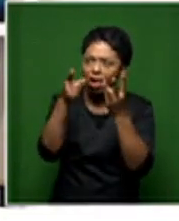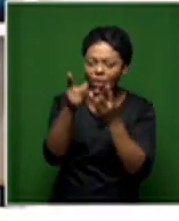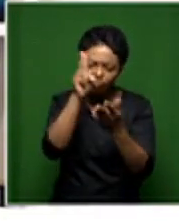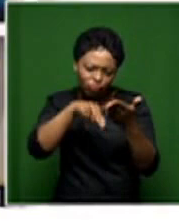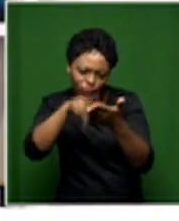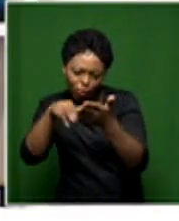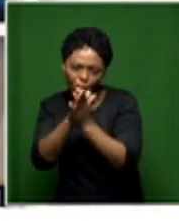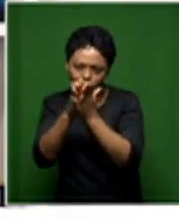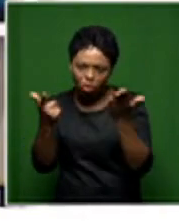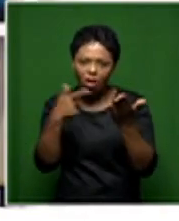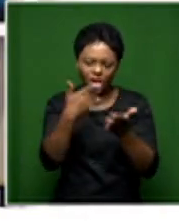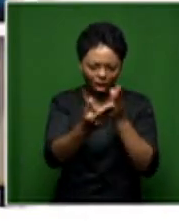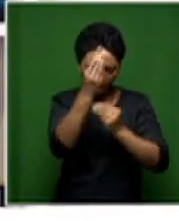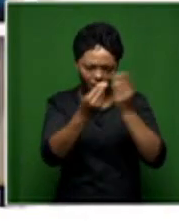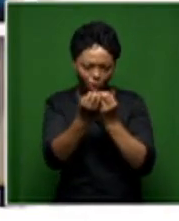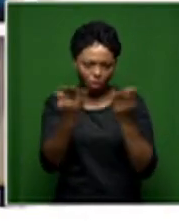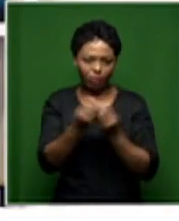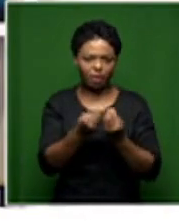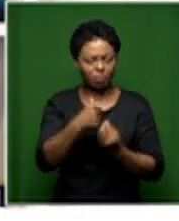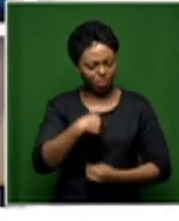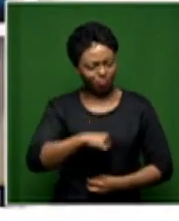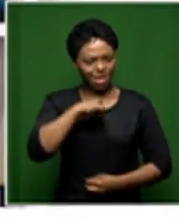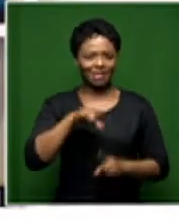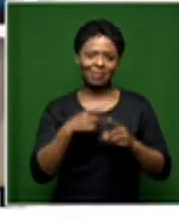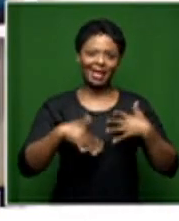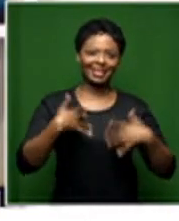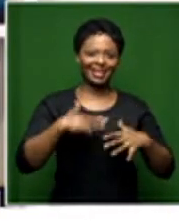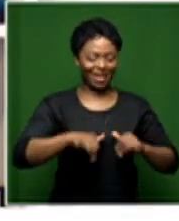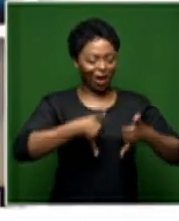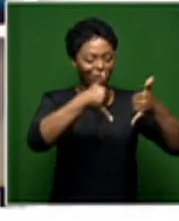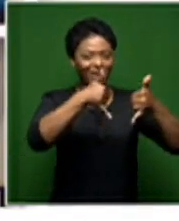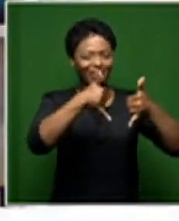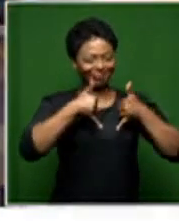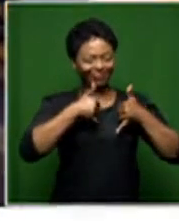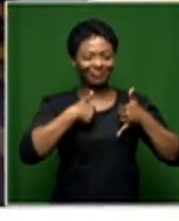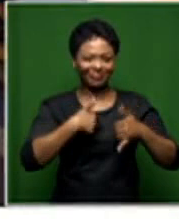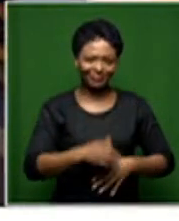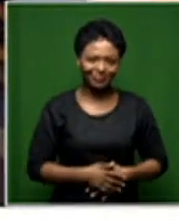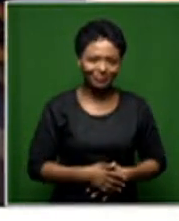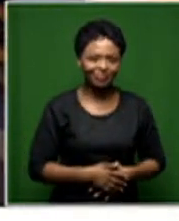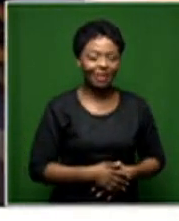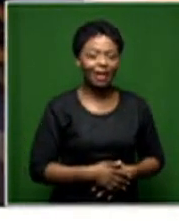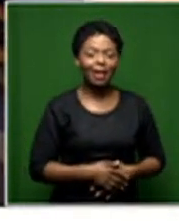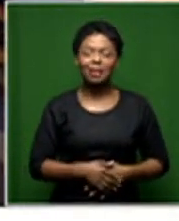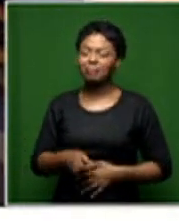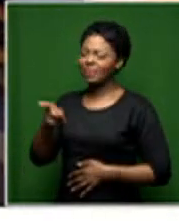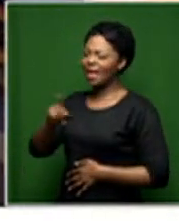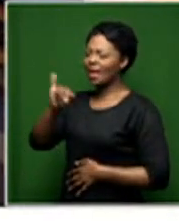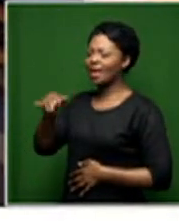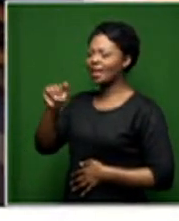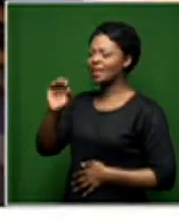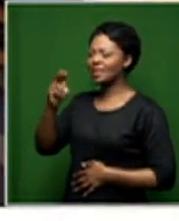and I'm quite grateful to the SA Book Award for the award itself. Yeah. You know, Jackie, you've been talking about